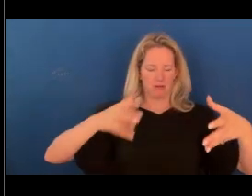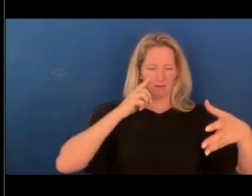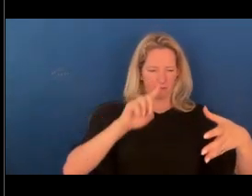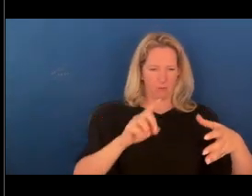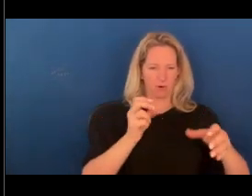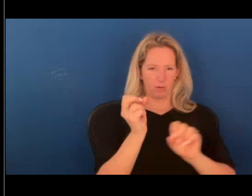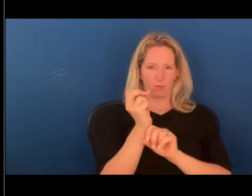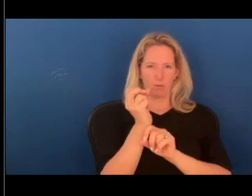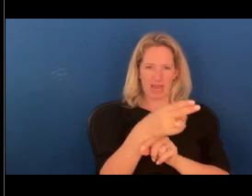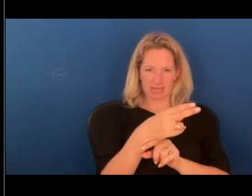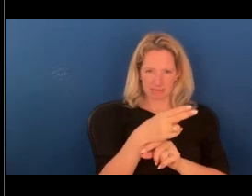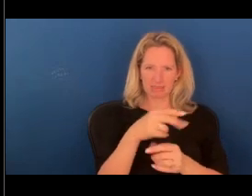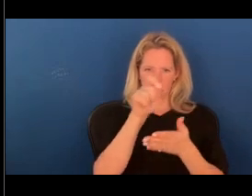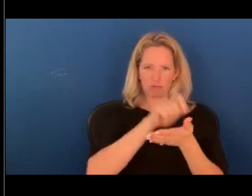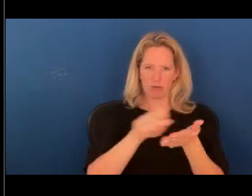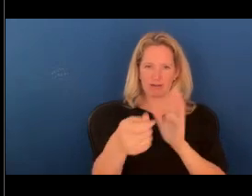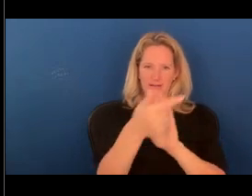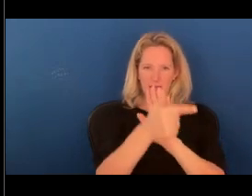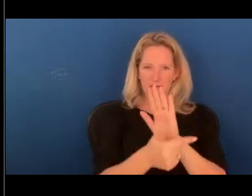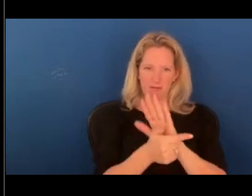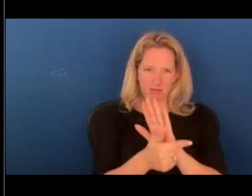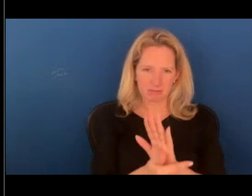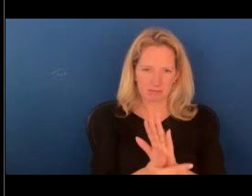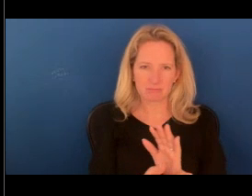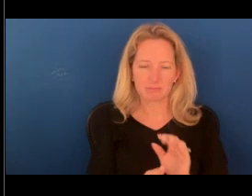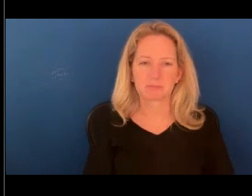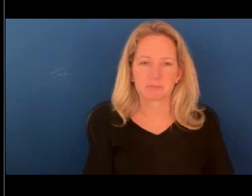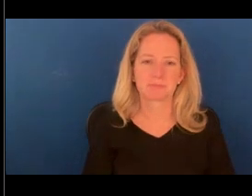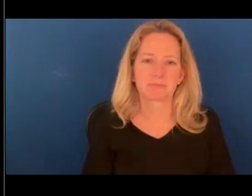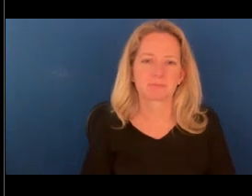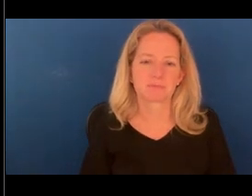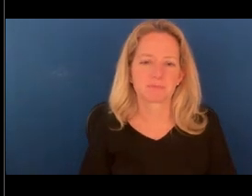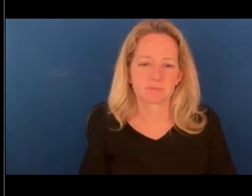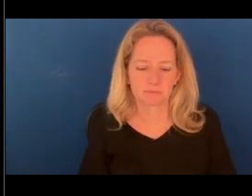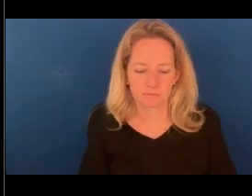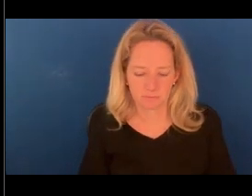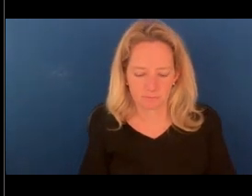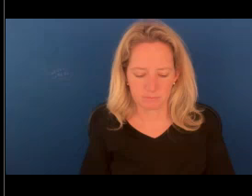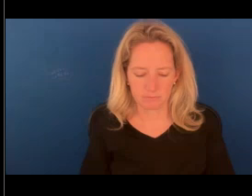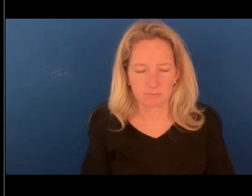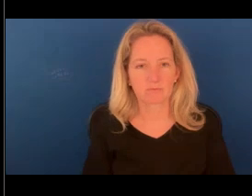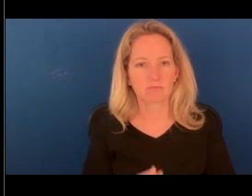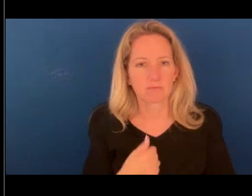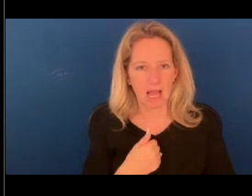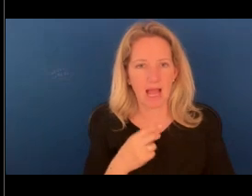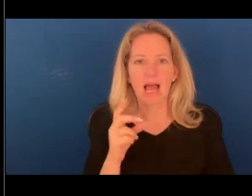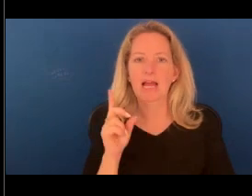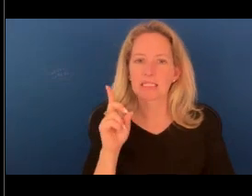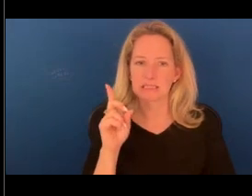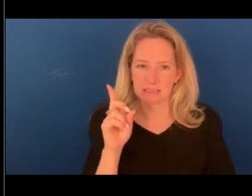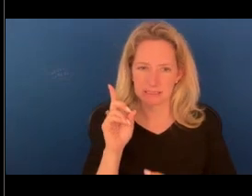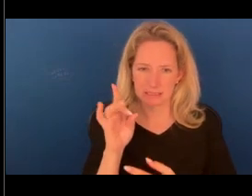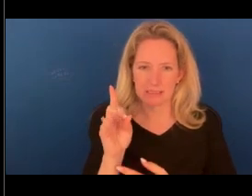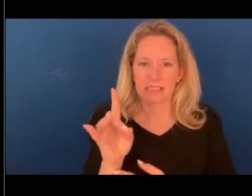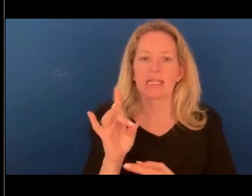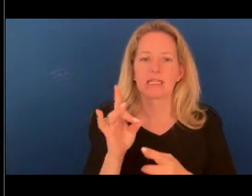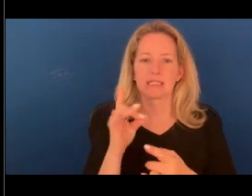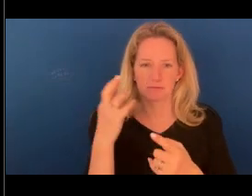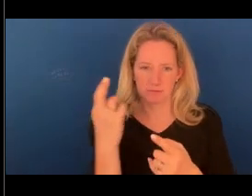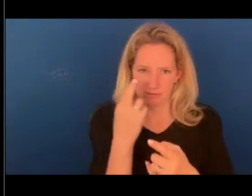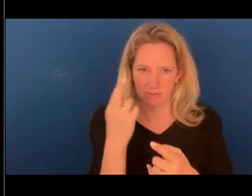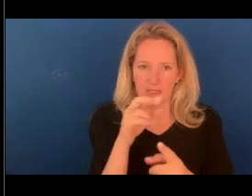that is written in our statute. Next slide. And then I come across from one of the Alaska constituents